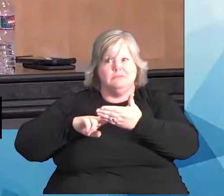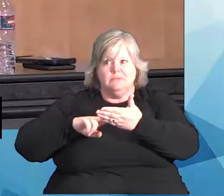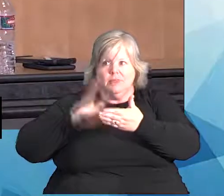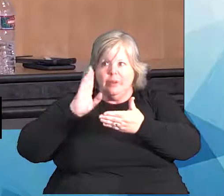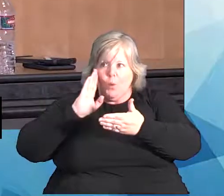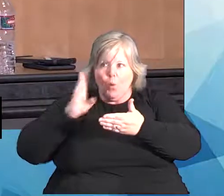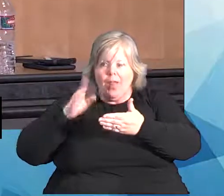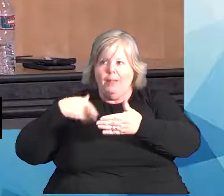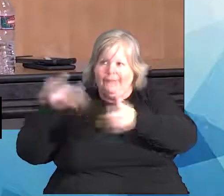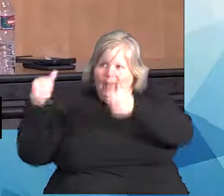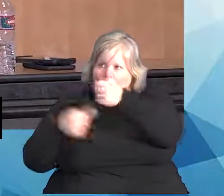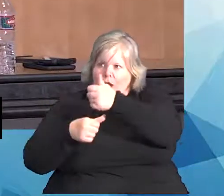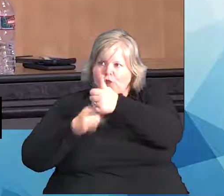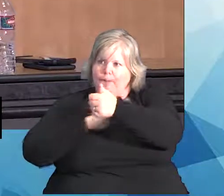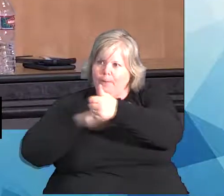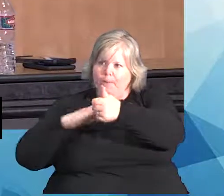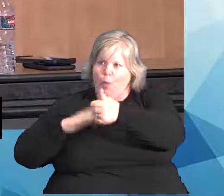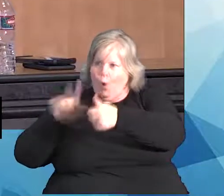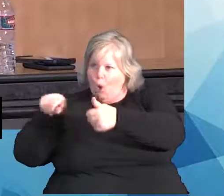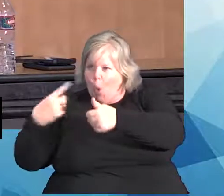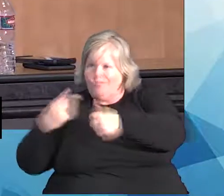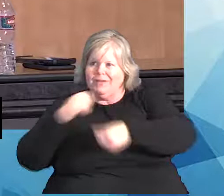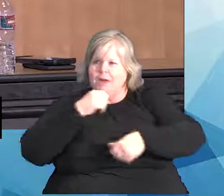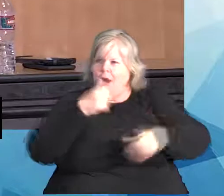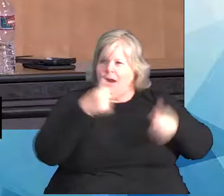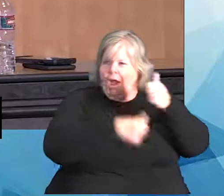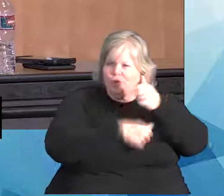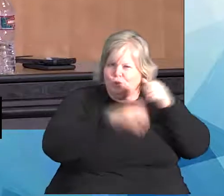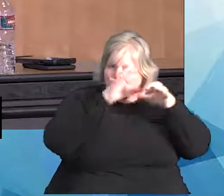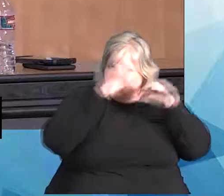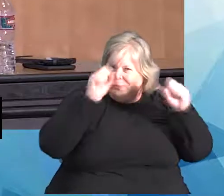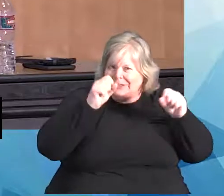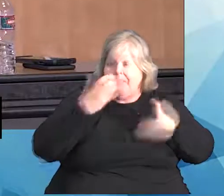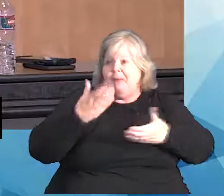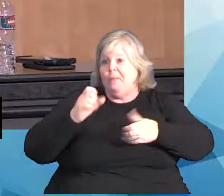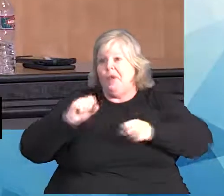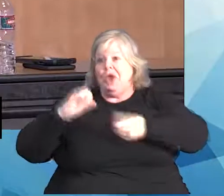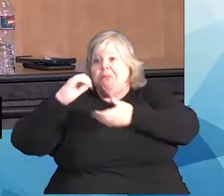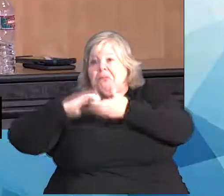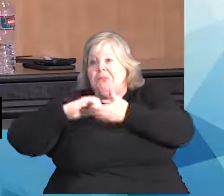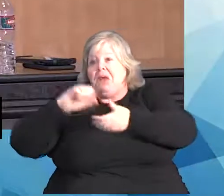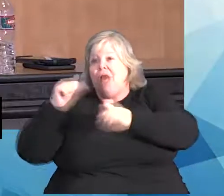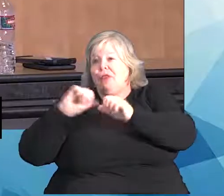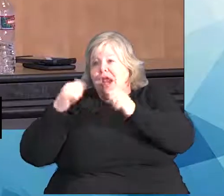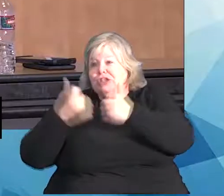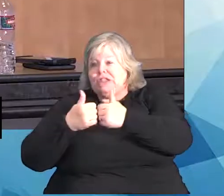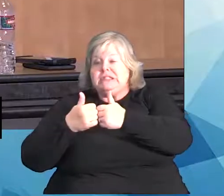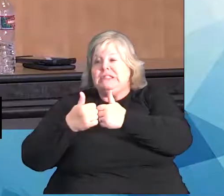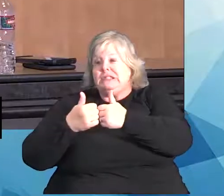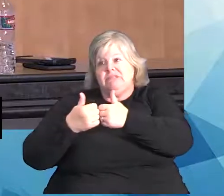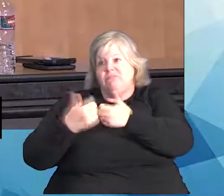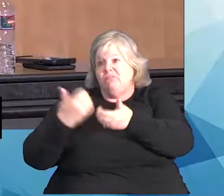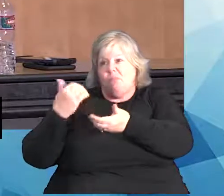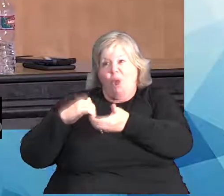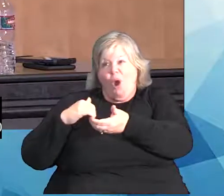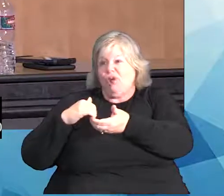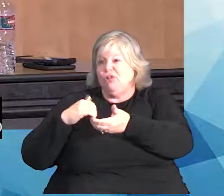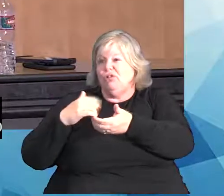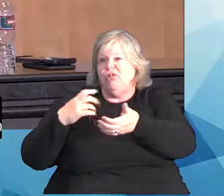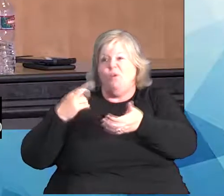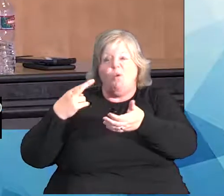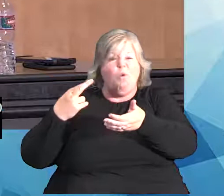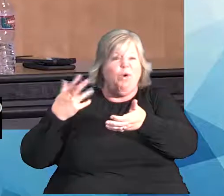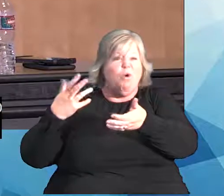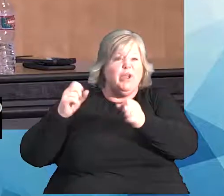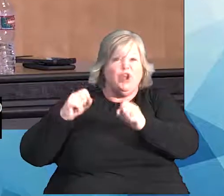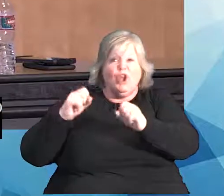to the board rather than to the superintendent? Could we work with another agency to partner? Could we look through